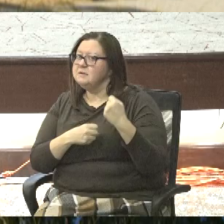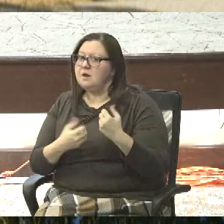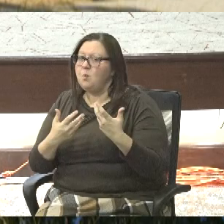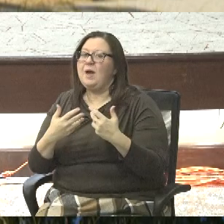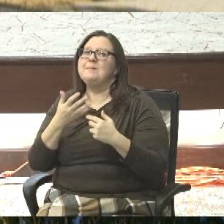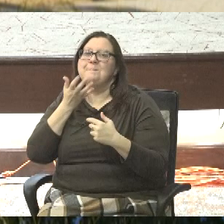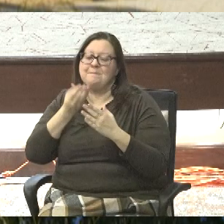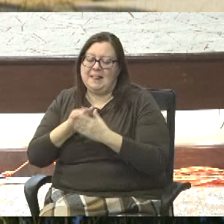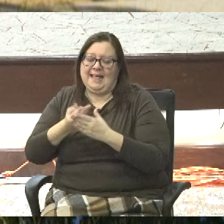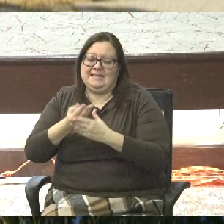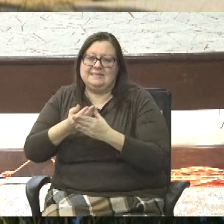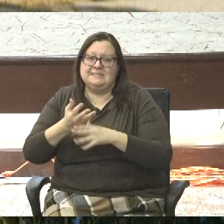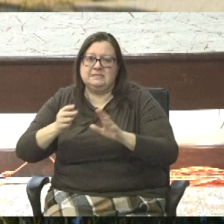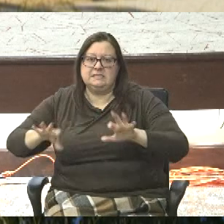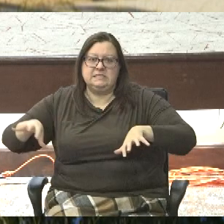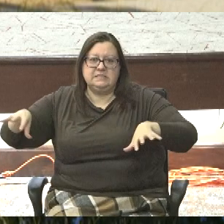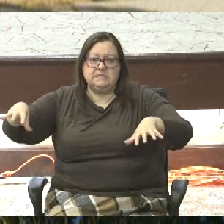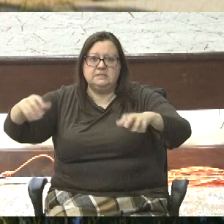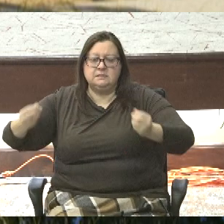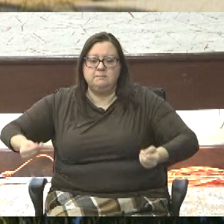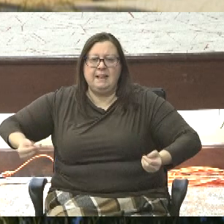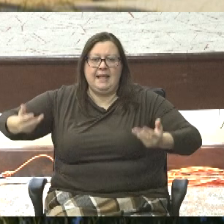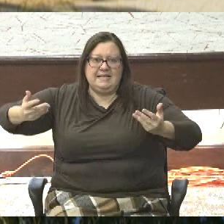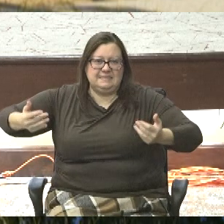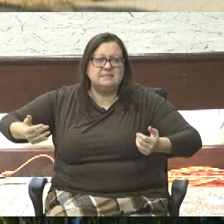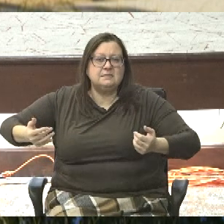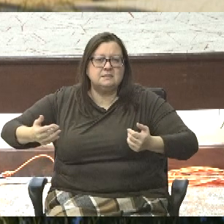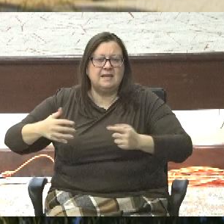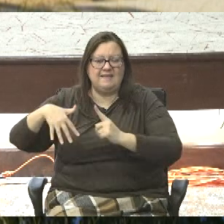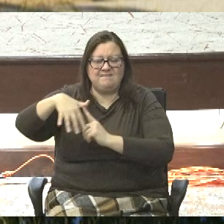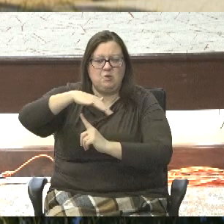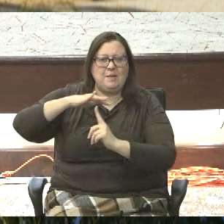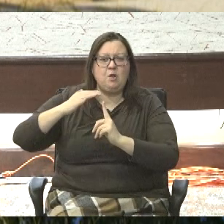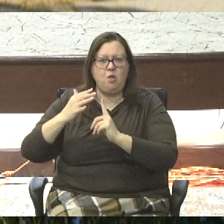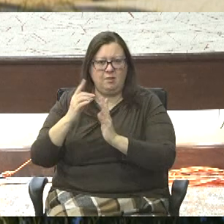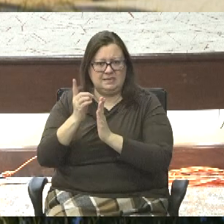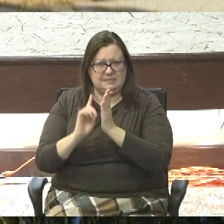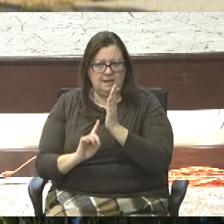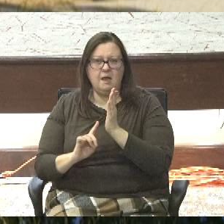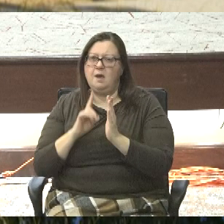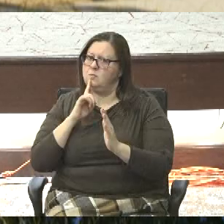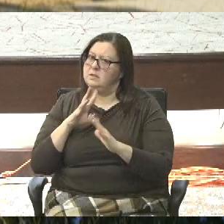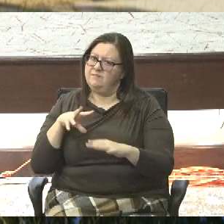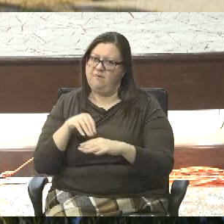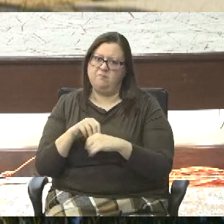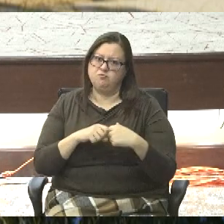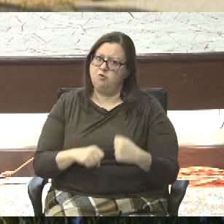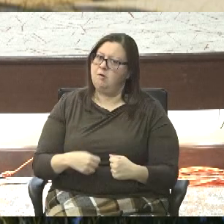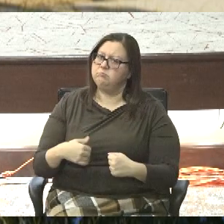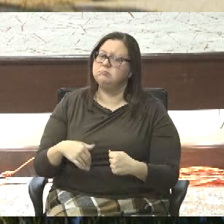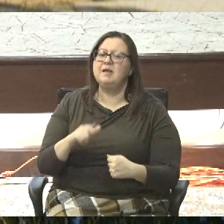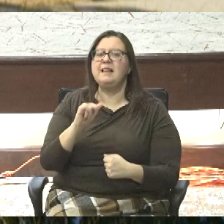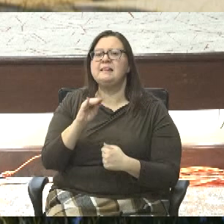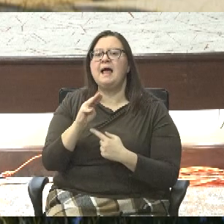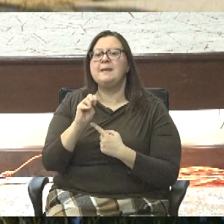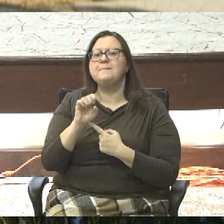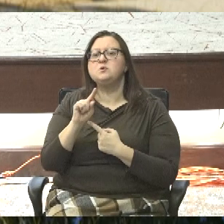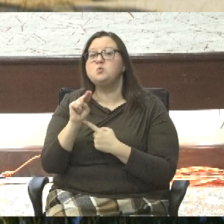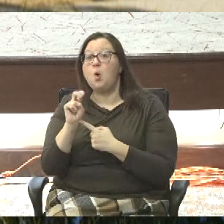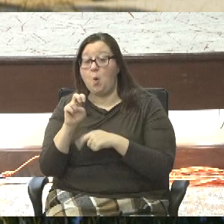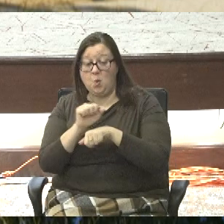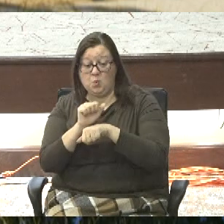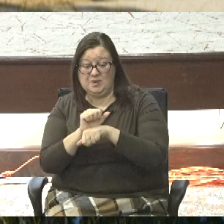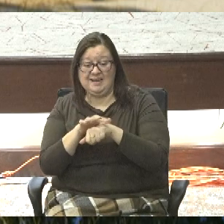vegetation. Vegetation and the environmental design going into this. Notice you're using those limestone